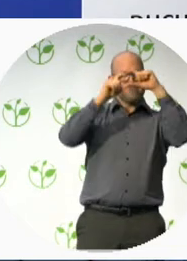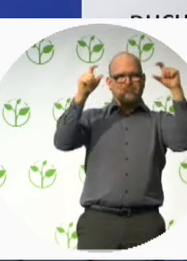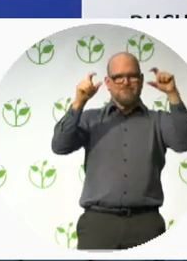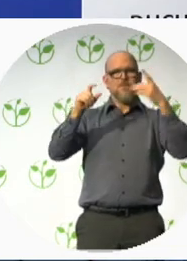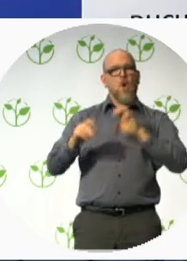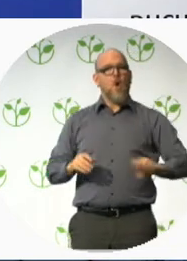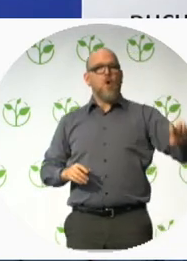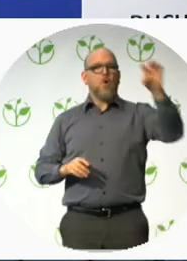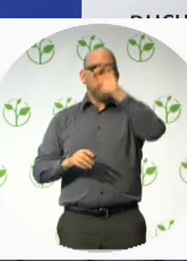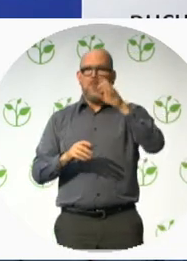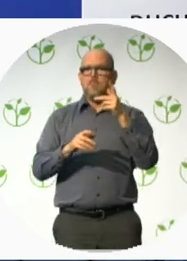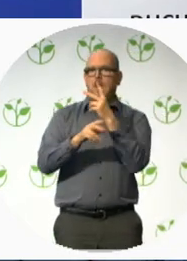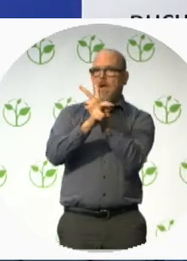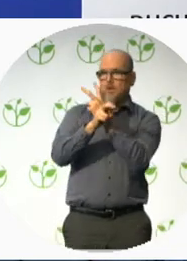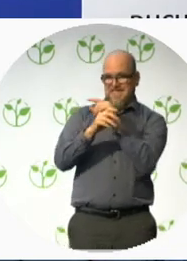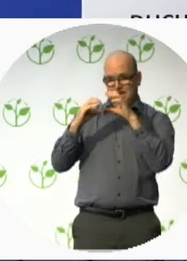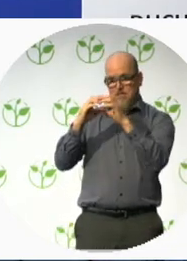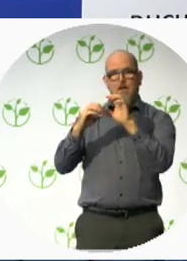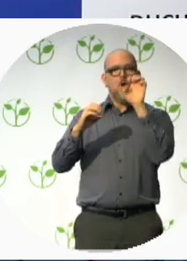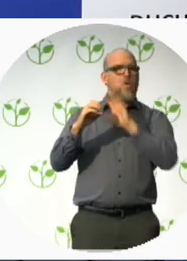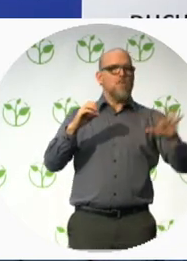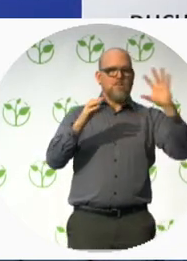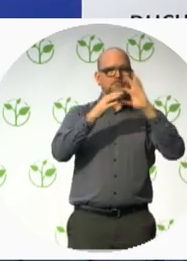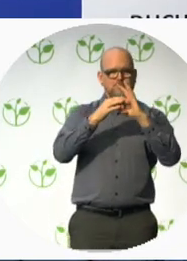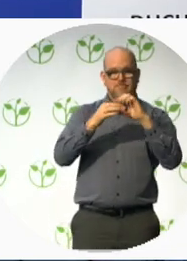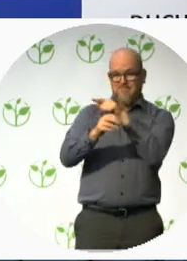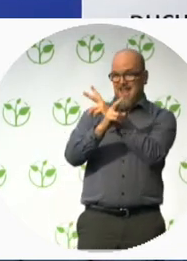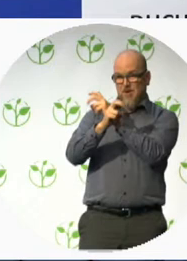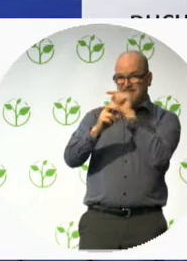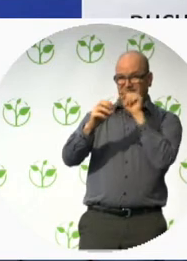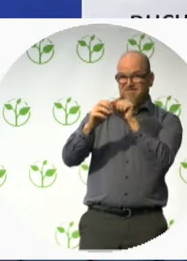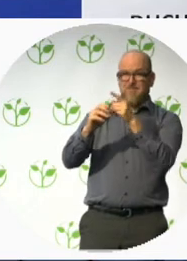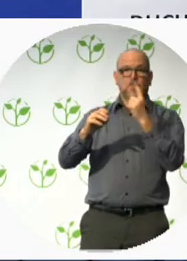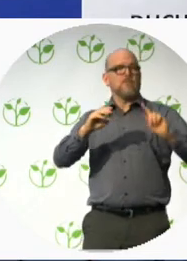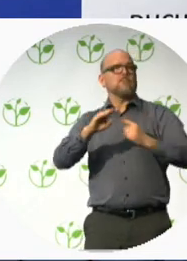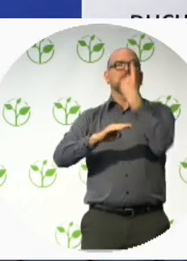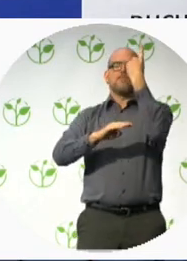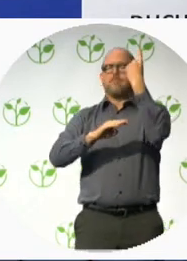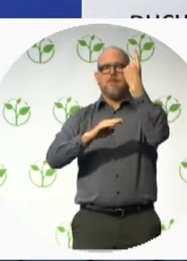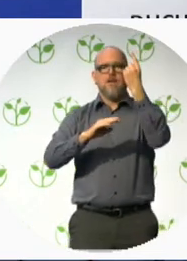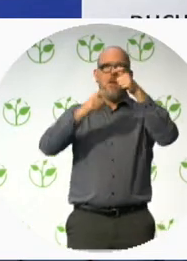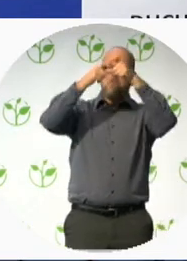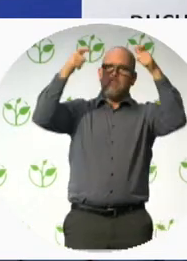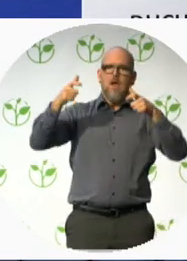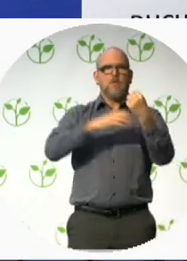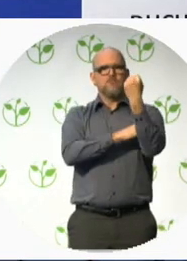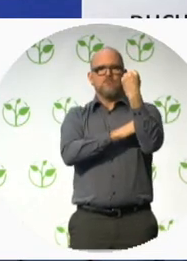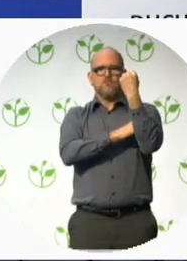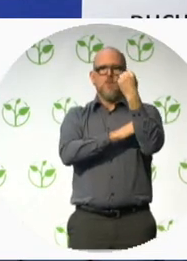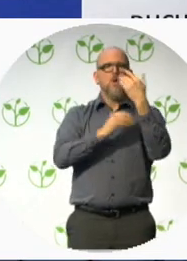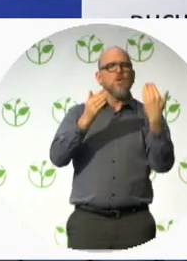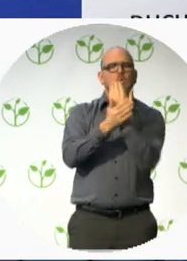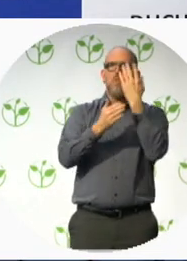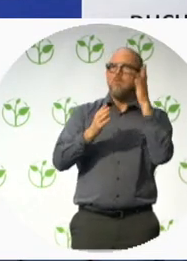Austria, we are number one in banking. What we offer our customer is new and innovative apps and